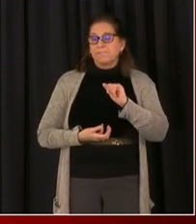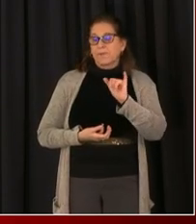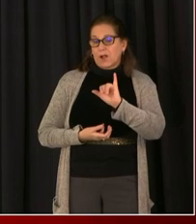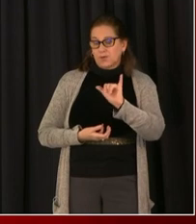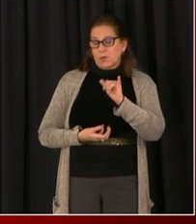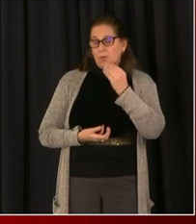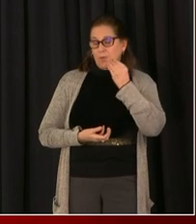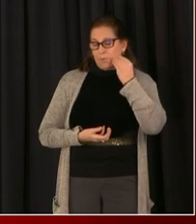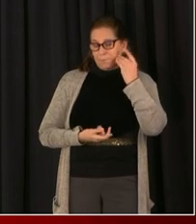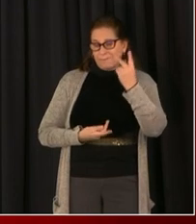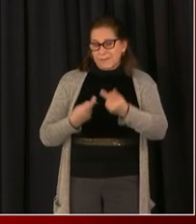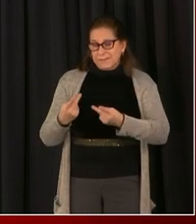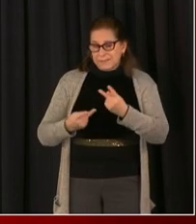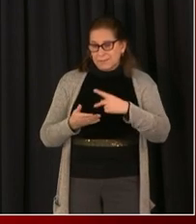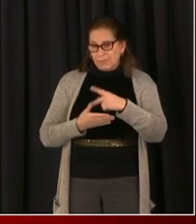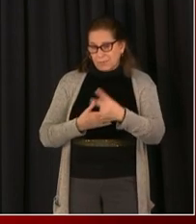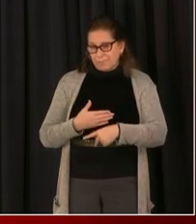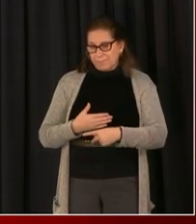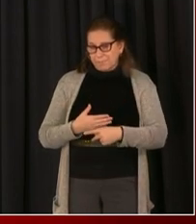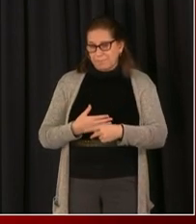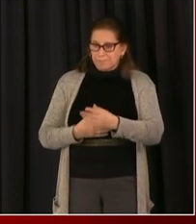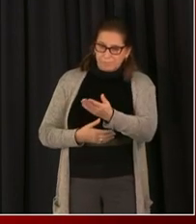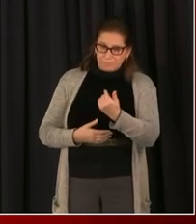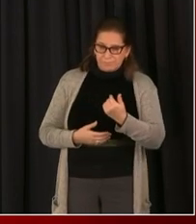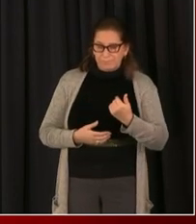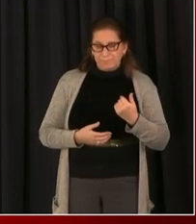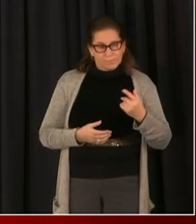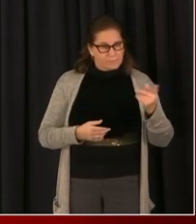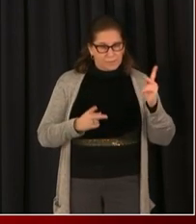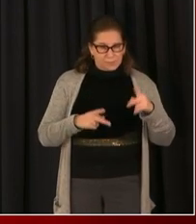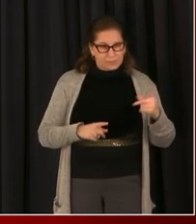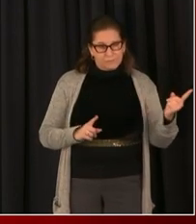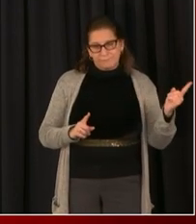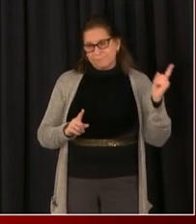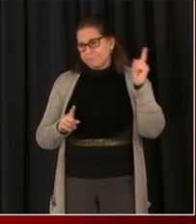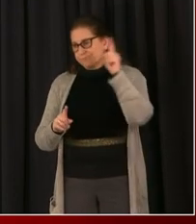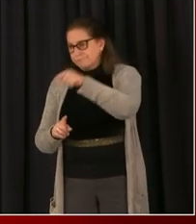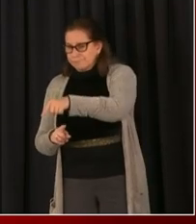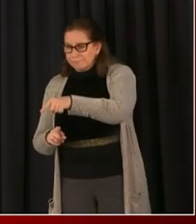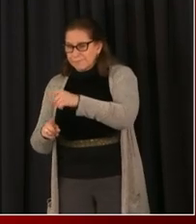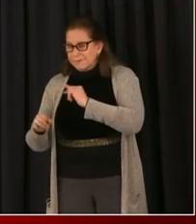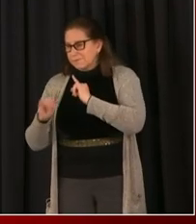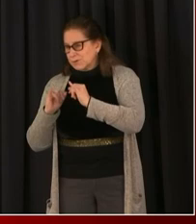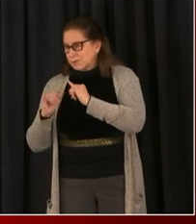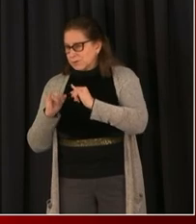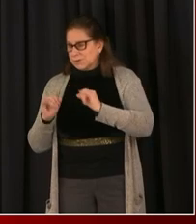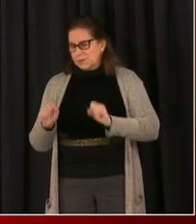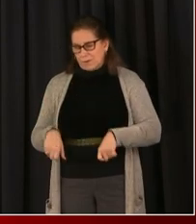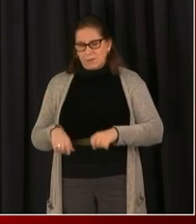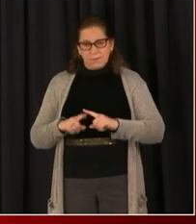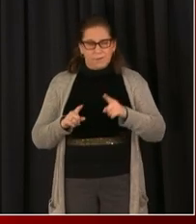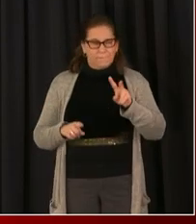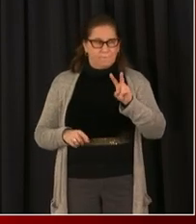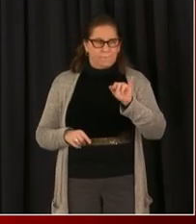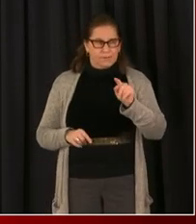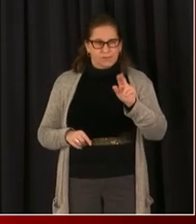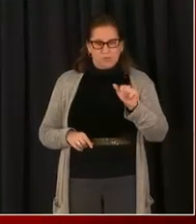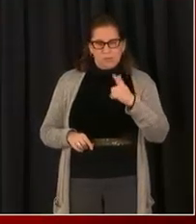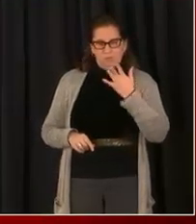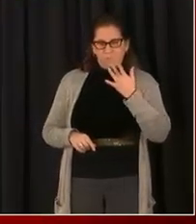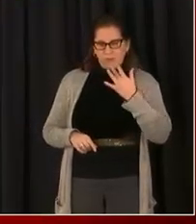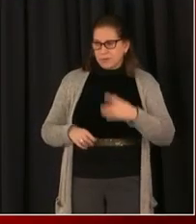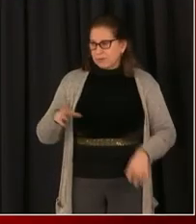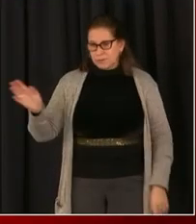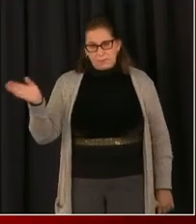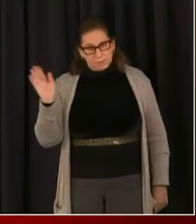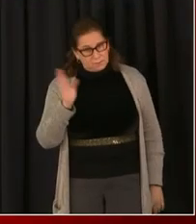work and maybe switch to every other day before we got to a place where we weren't making contact with people at all. Okay, so you're not there yet. Correct. And